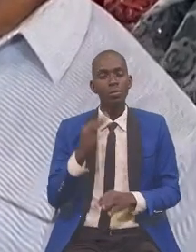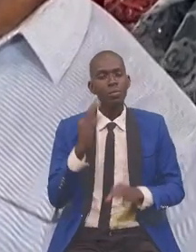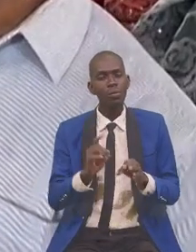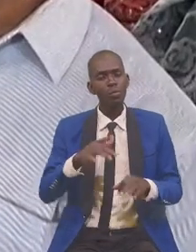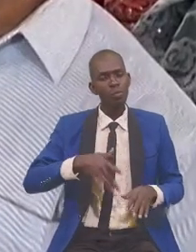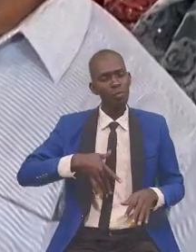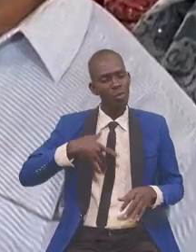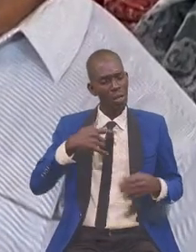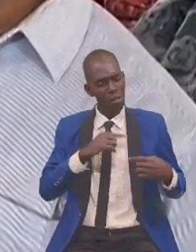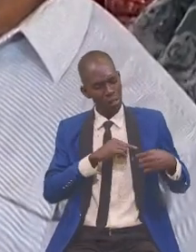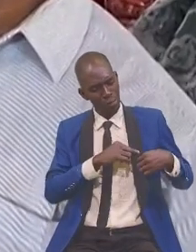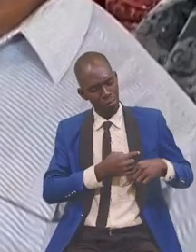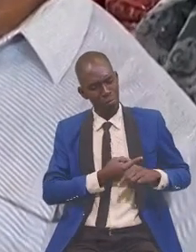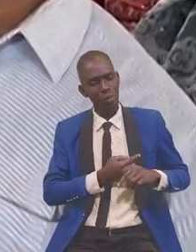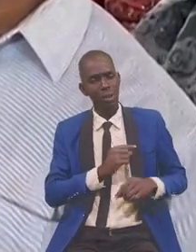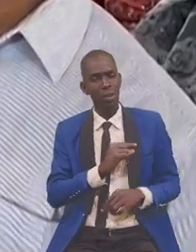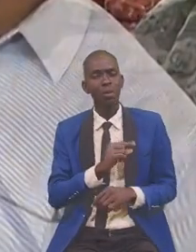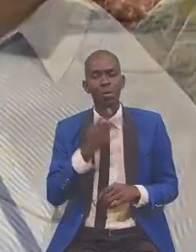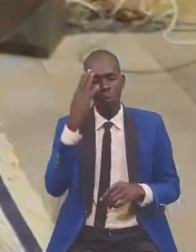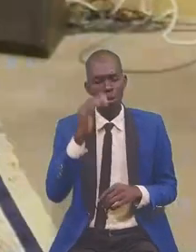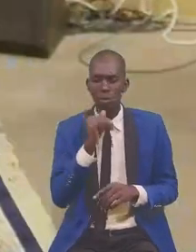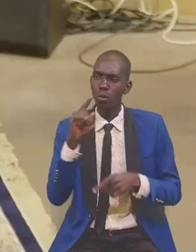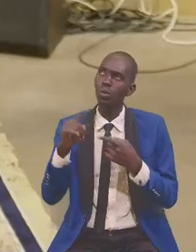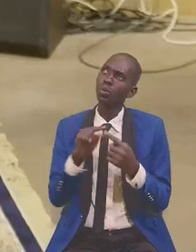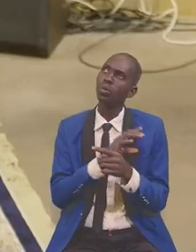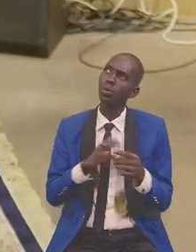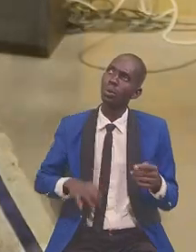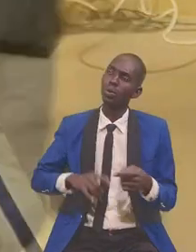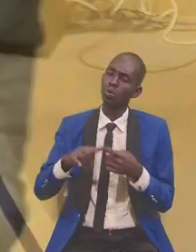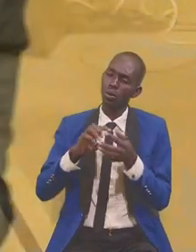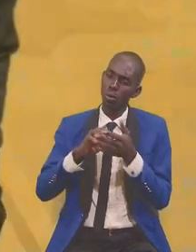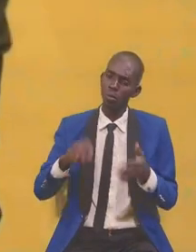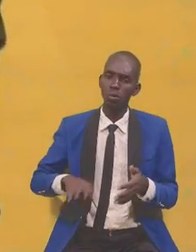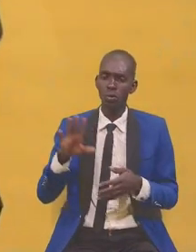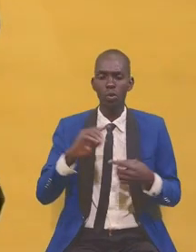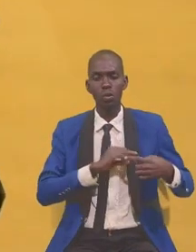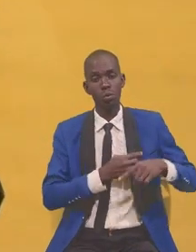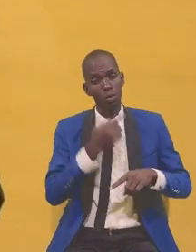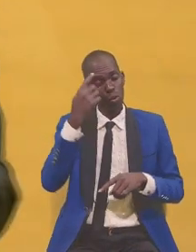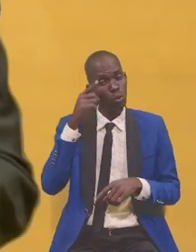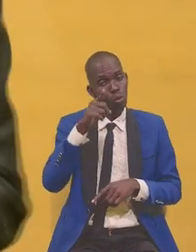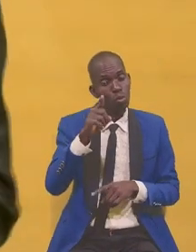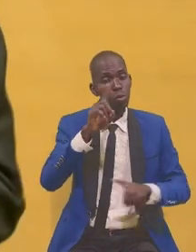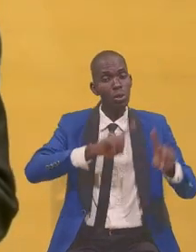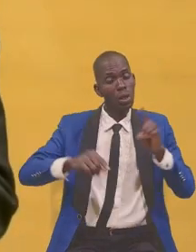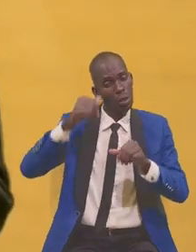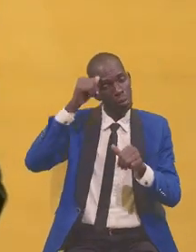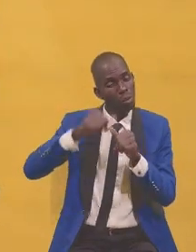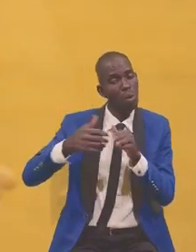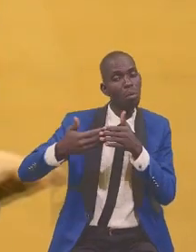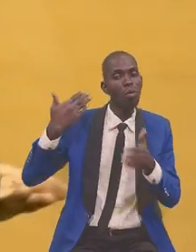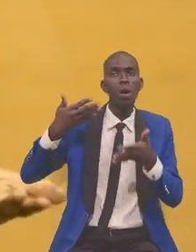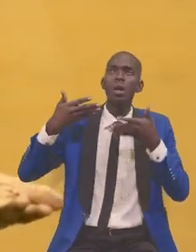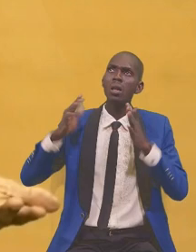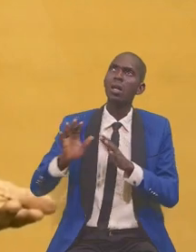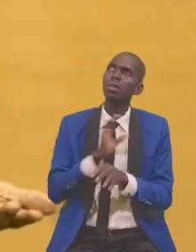why don't you go to Christ who will remove the guilt? You are the one that said, let his blood be upon us and our children.